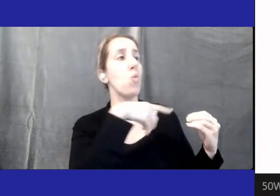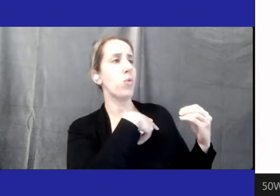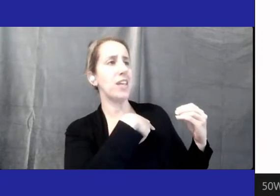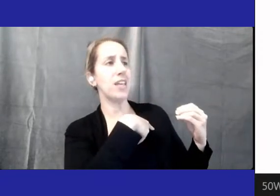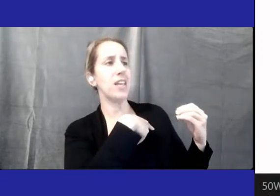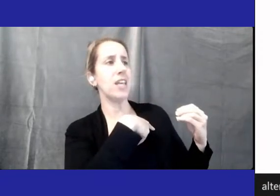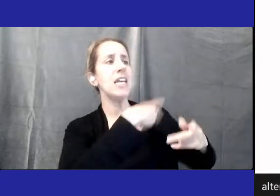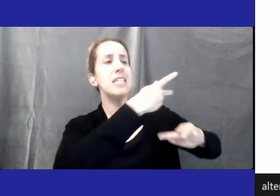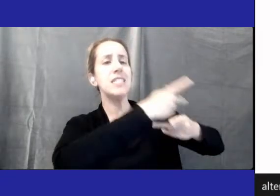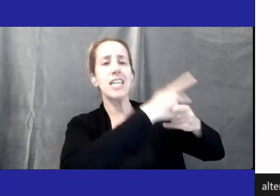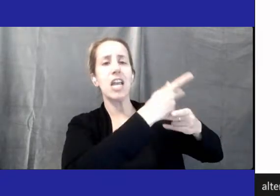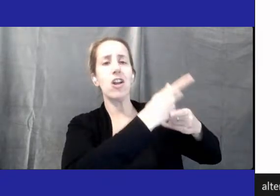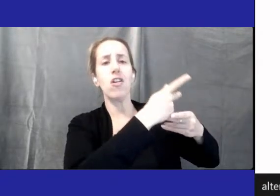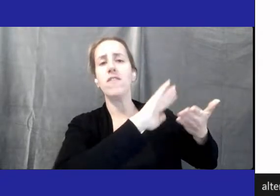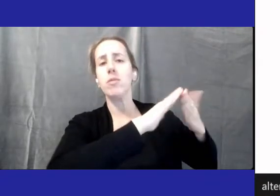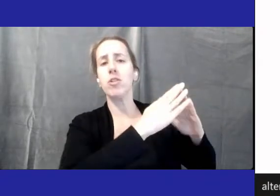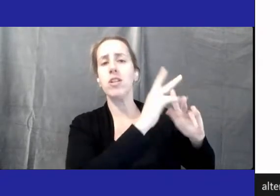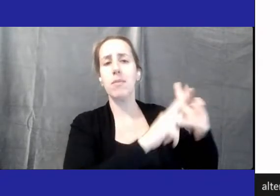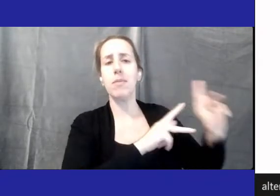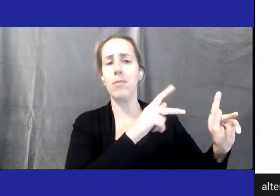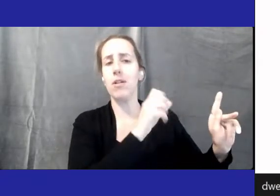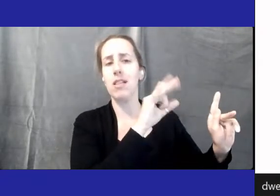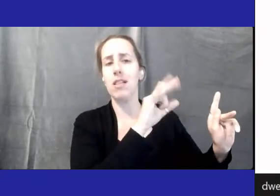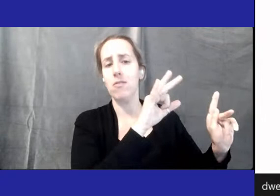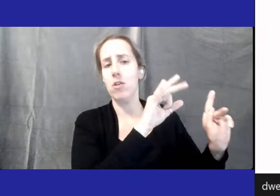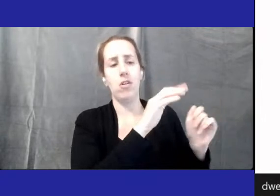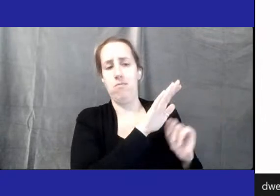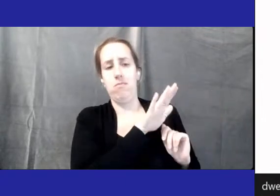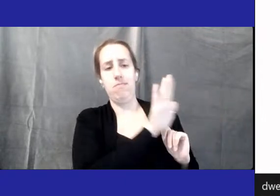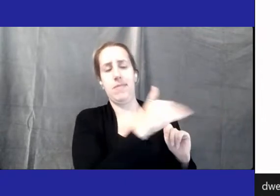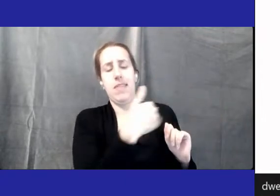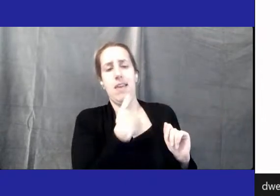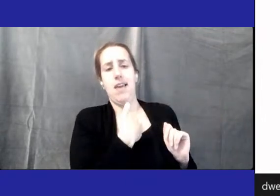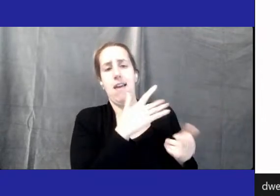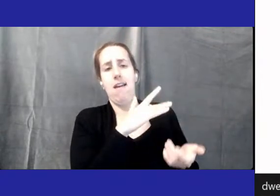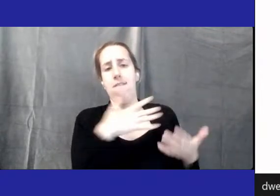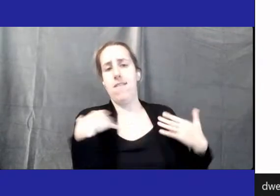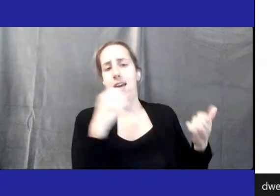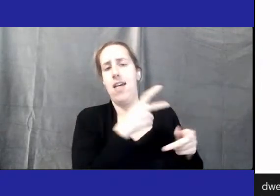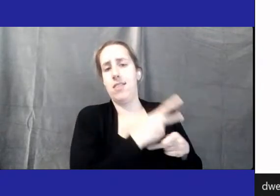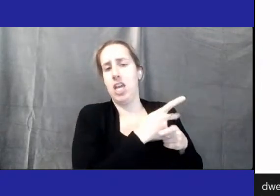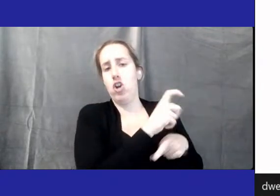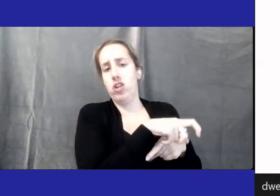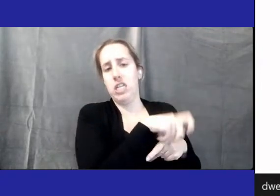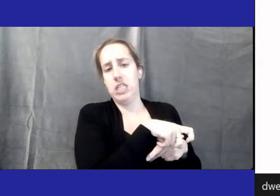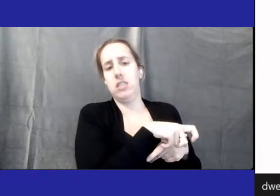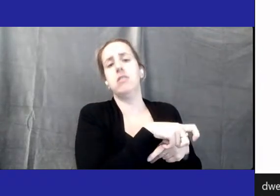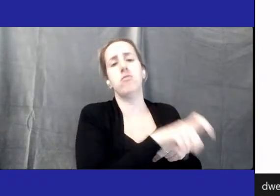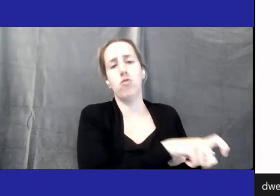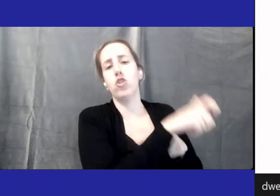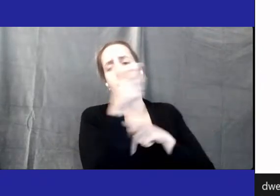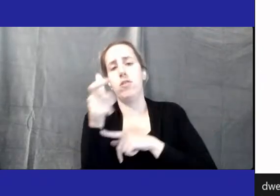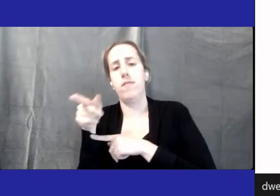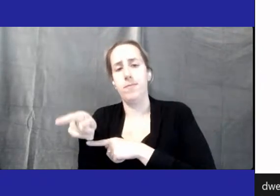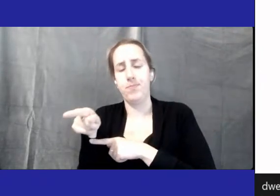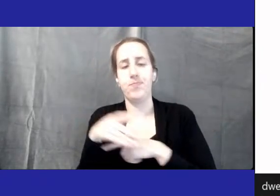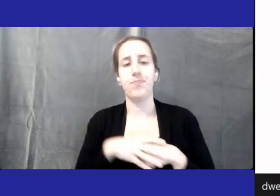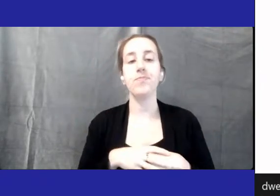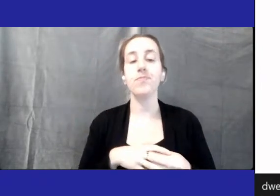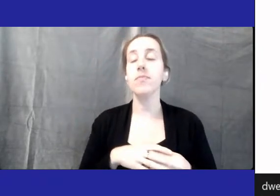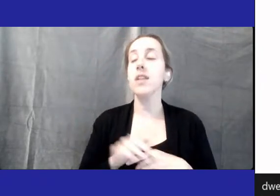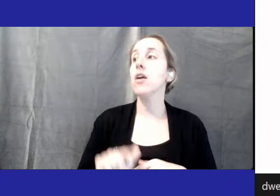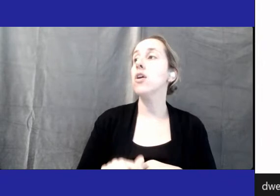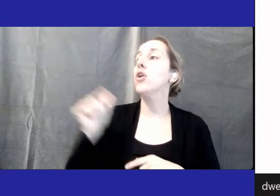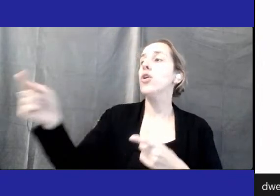with healthcare needs. So I'm going to pass the baton to Inga Frunis on my team. Inga is a registered nurse by training, and she's going to walk